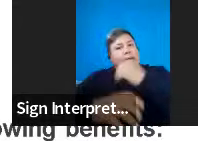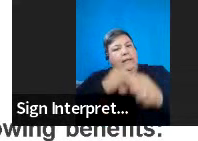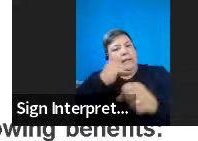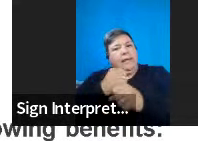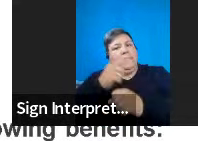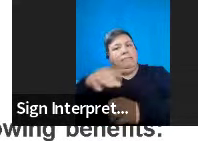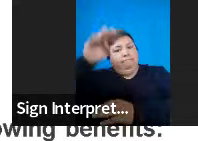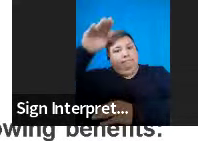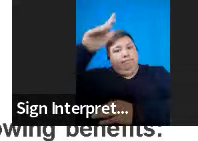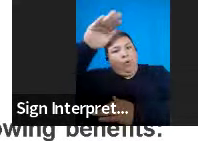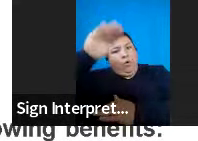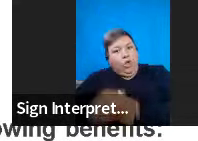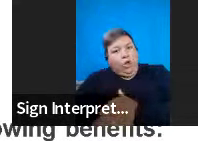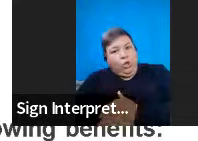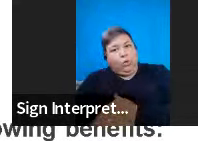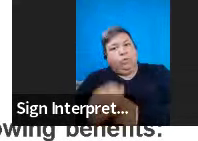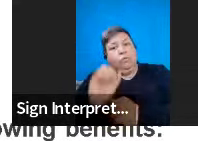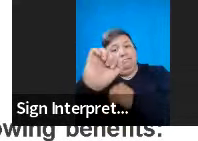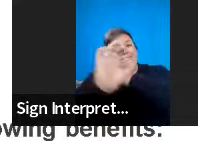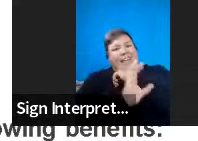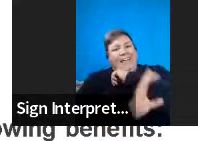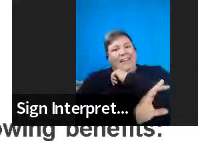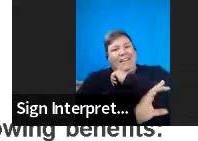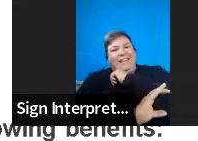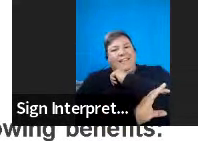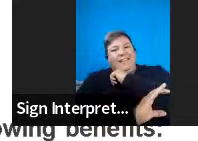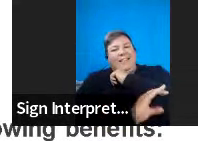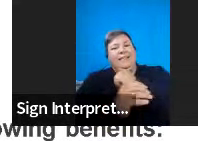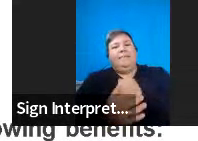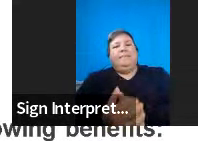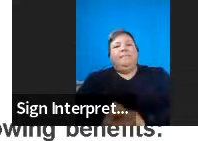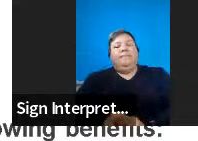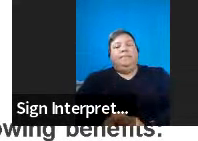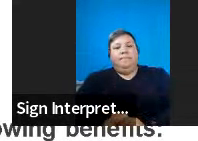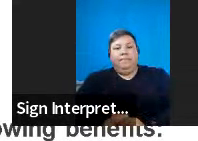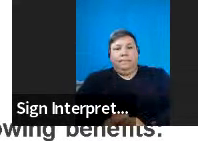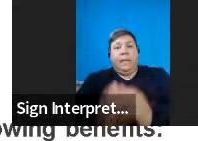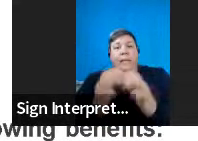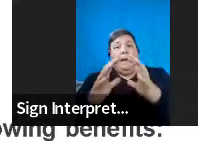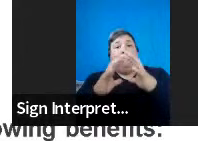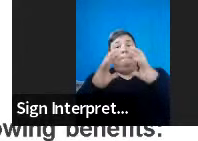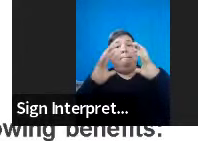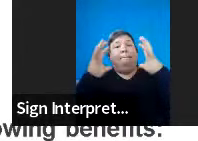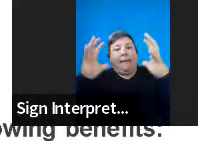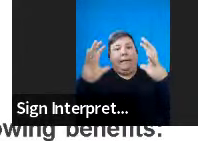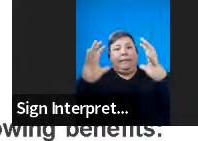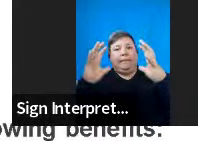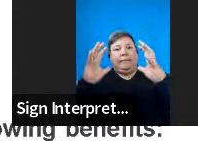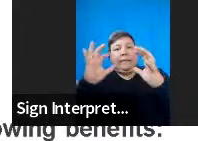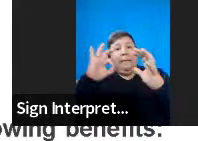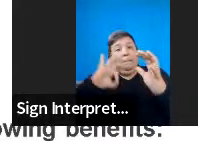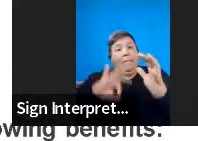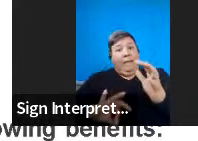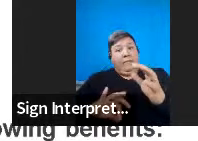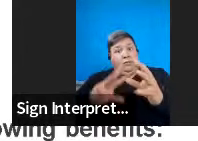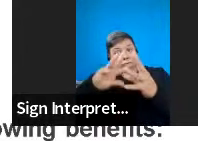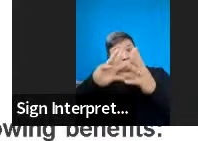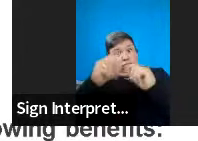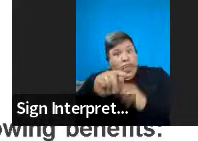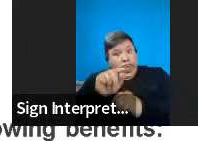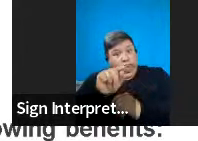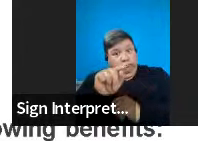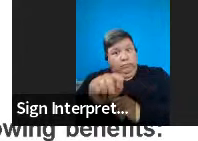because you are now accredited. The biggest benefit of this program is the